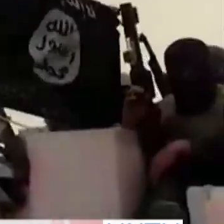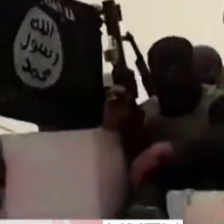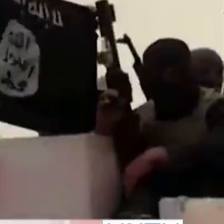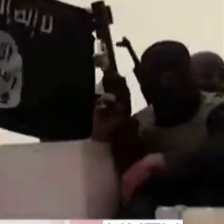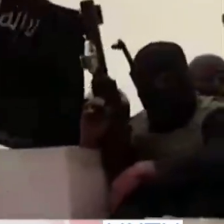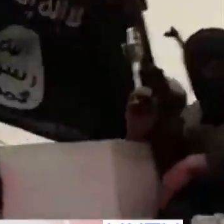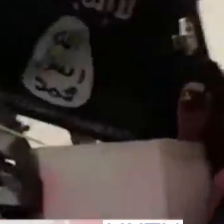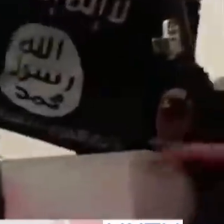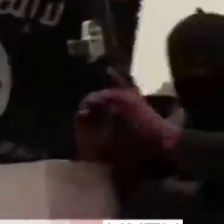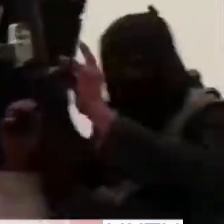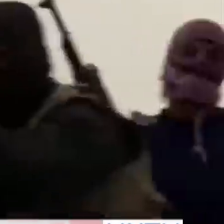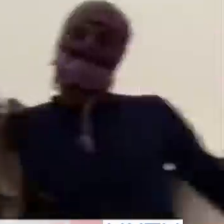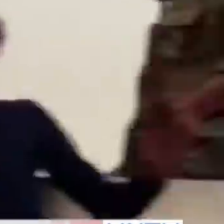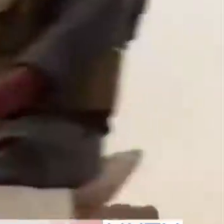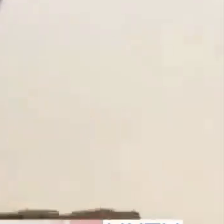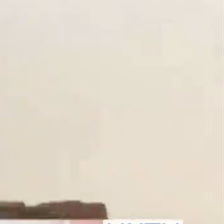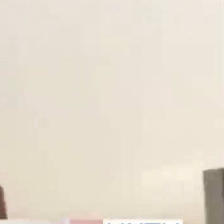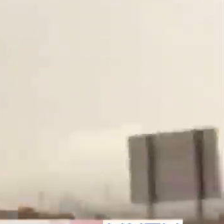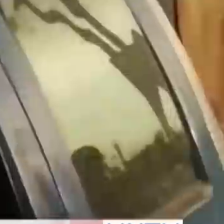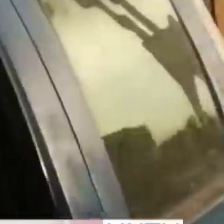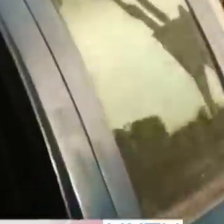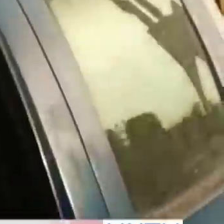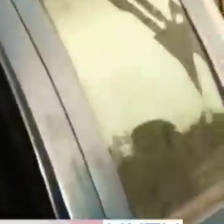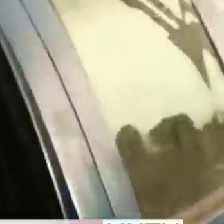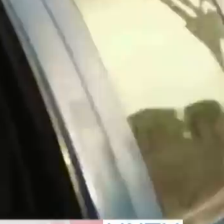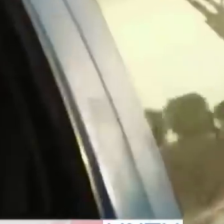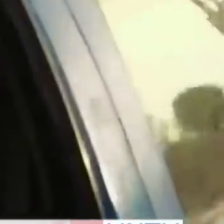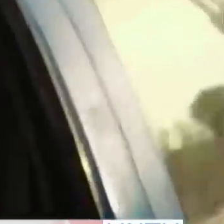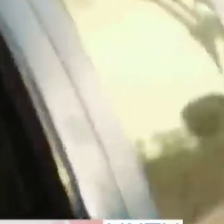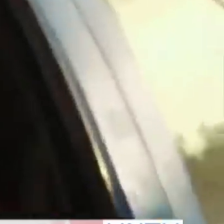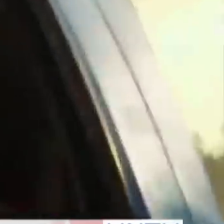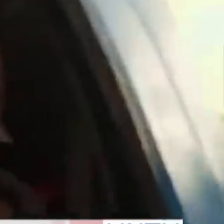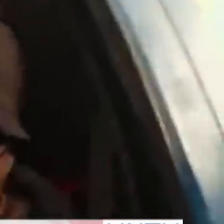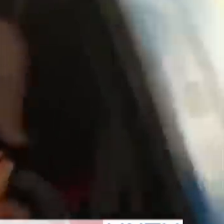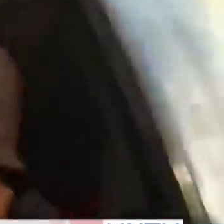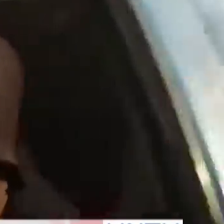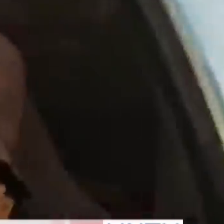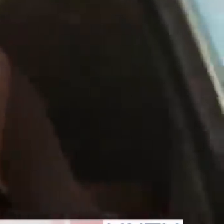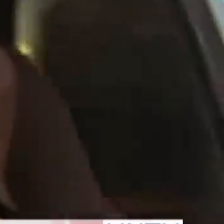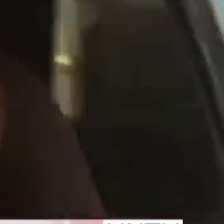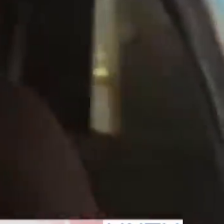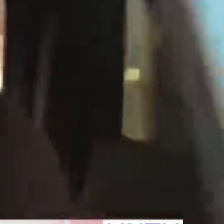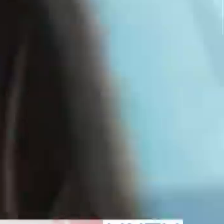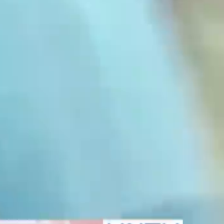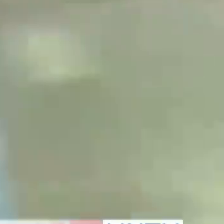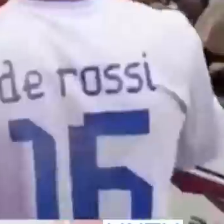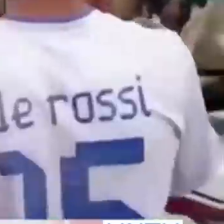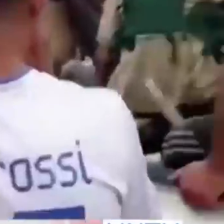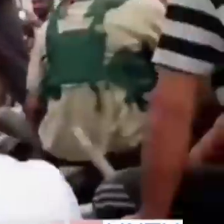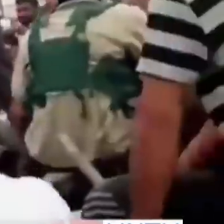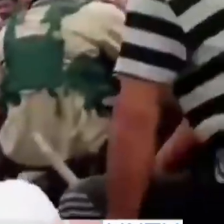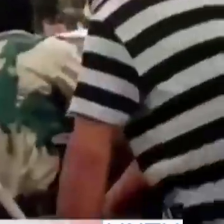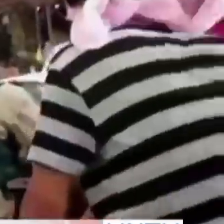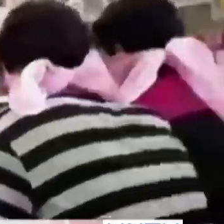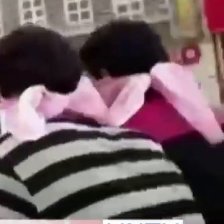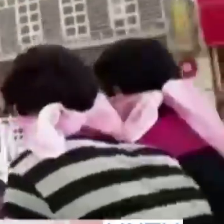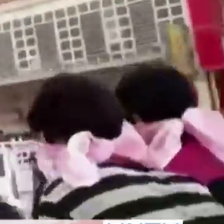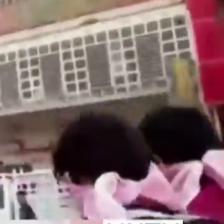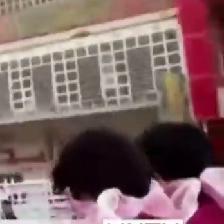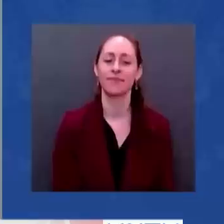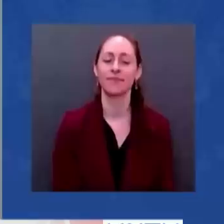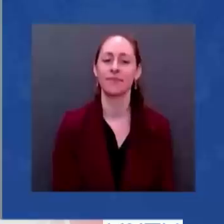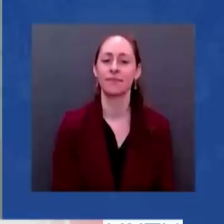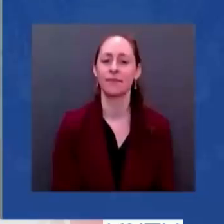raid. The head of the Islamic State group was nicknamed Destroyer. He presided over massacres of Yazidis before assuming